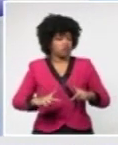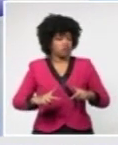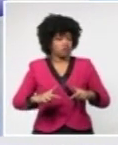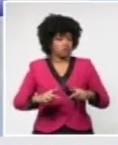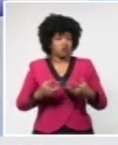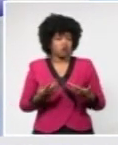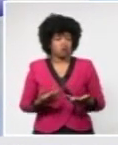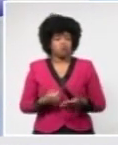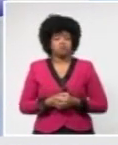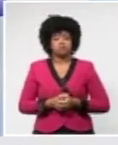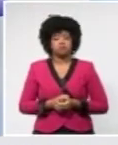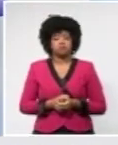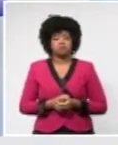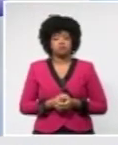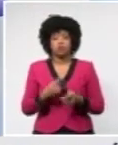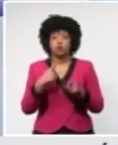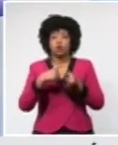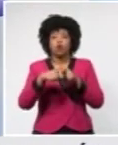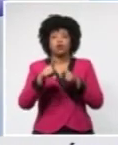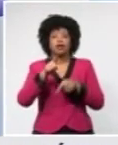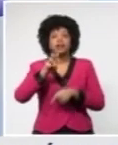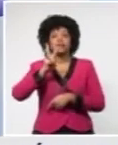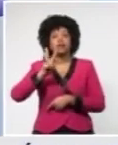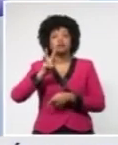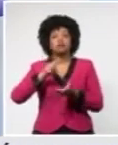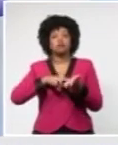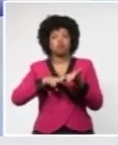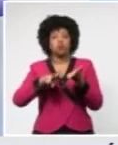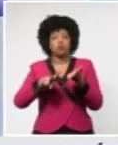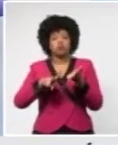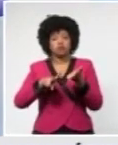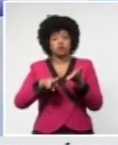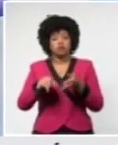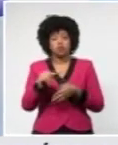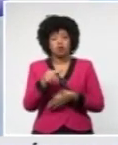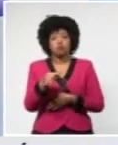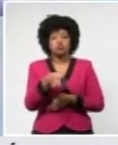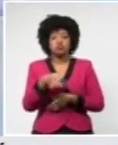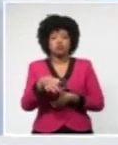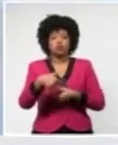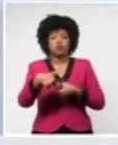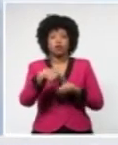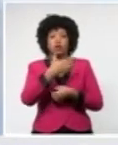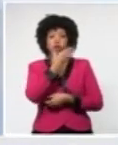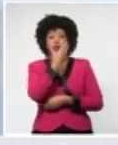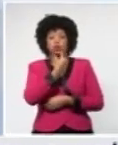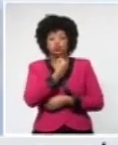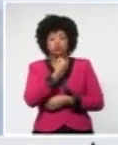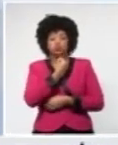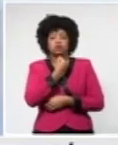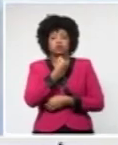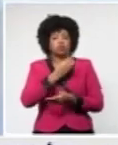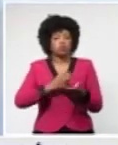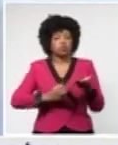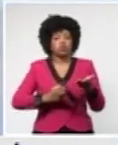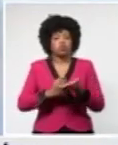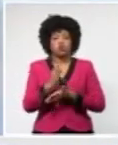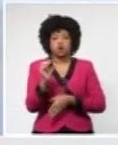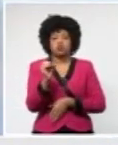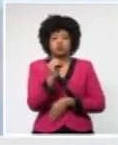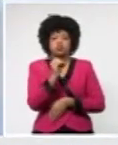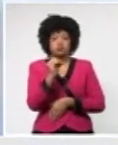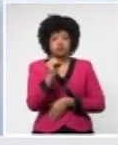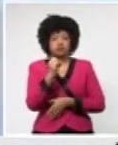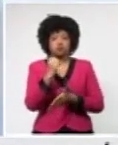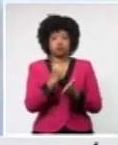cases in the last 15 days. Of the 2,361 patients diagnosed with the disease,